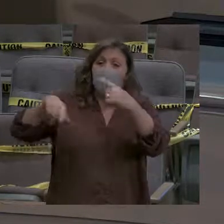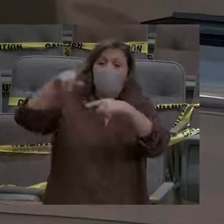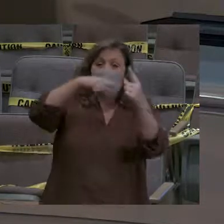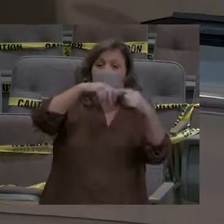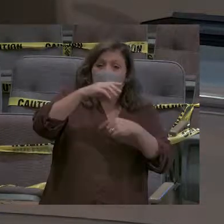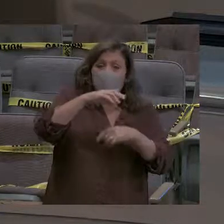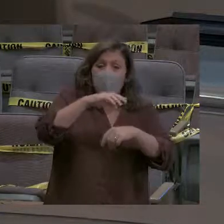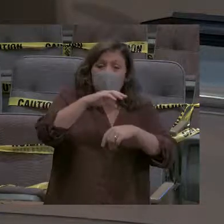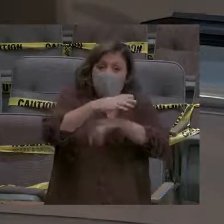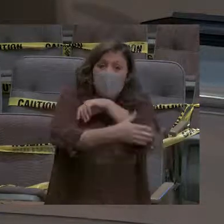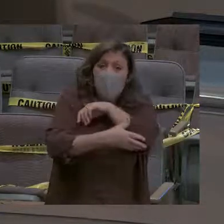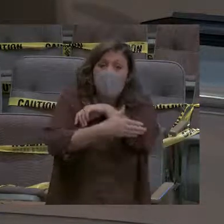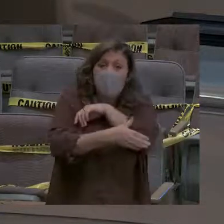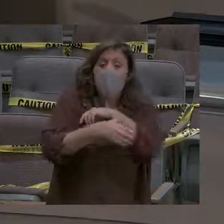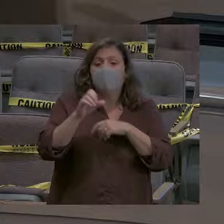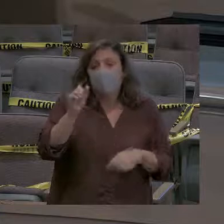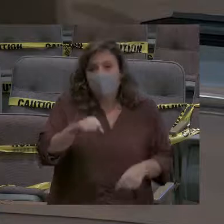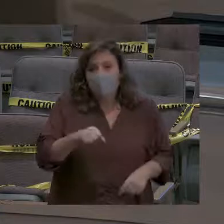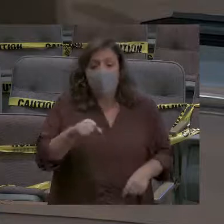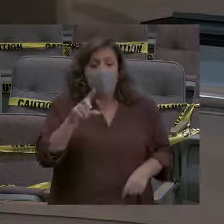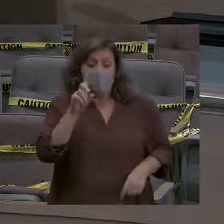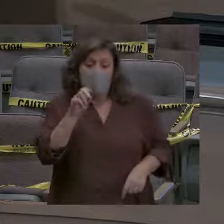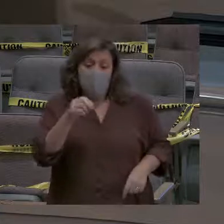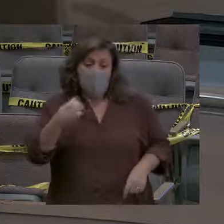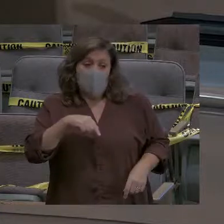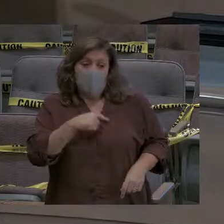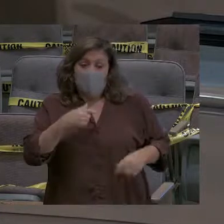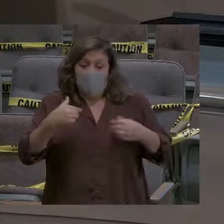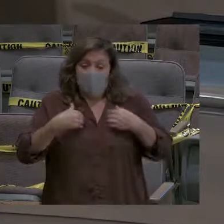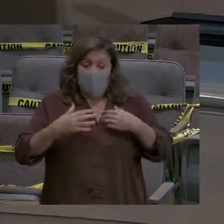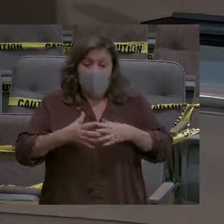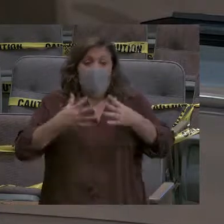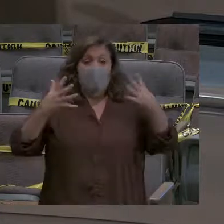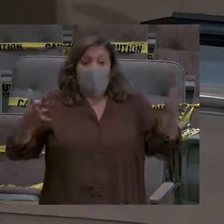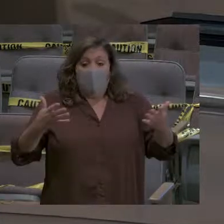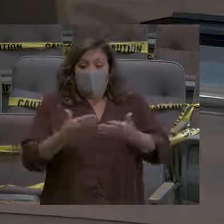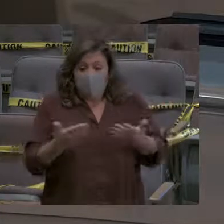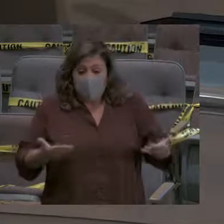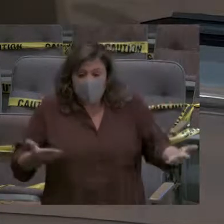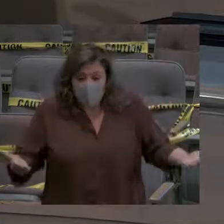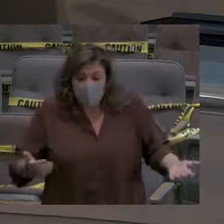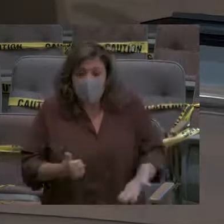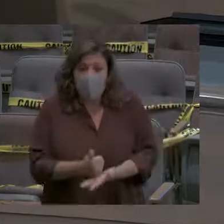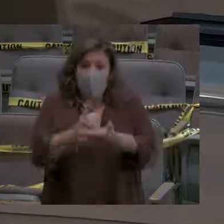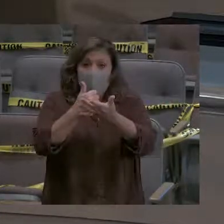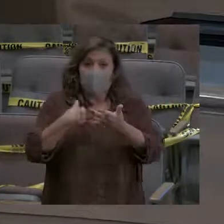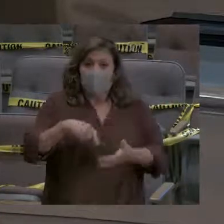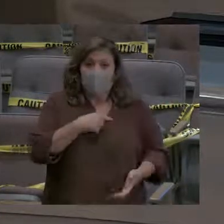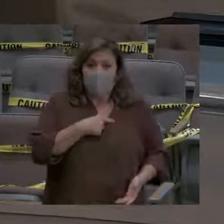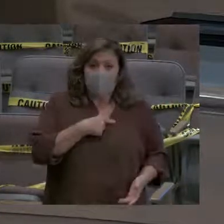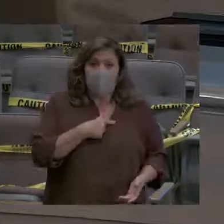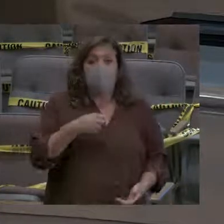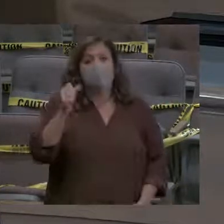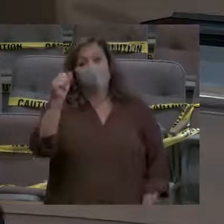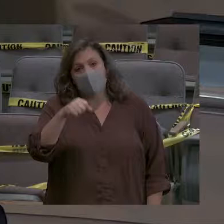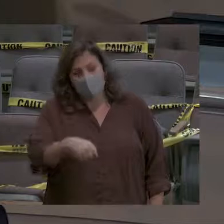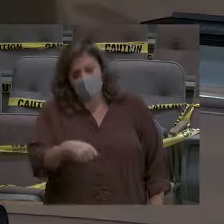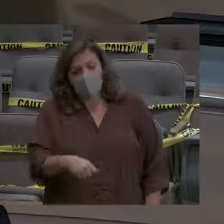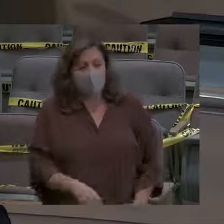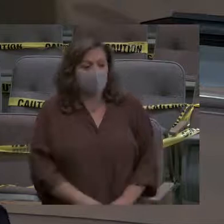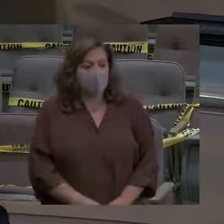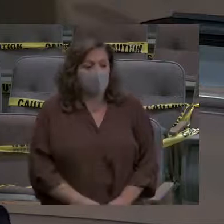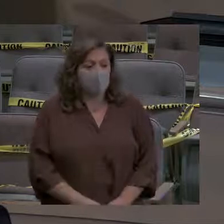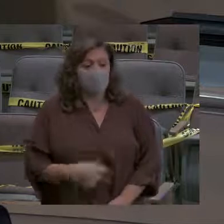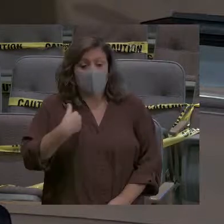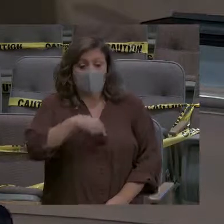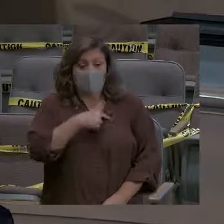nation? Yes. Do we have a tremendous number of resources to address these issues? Absolutely. Are